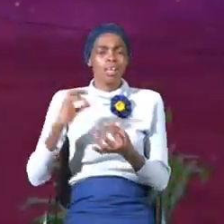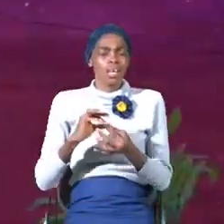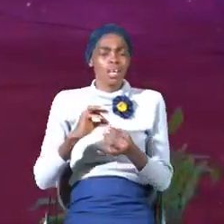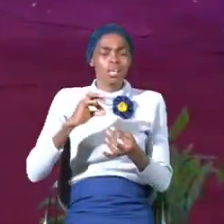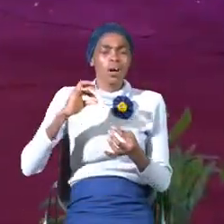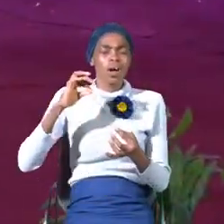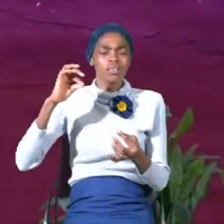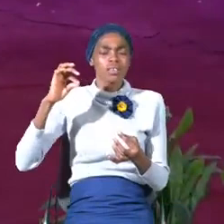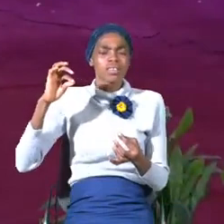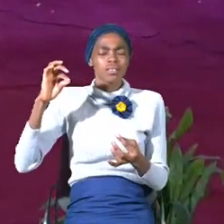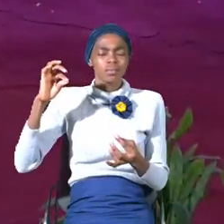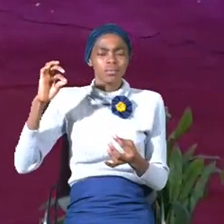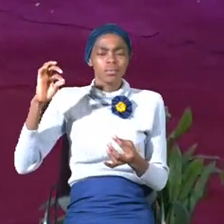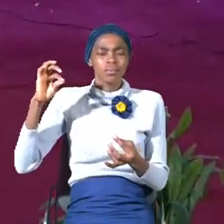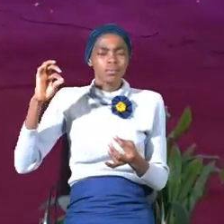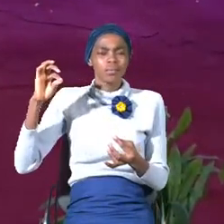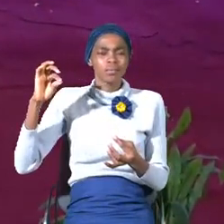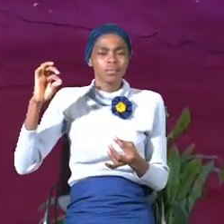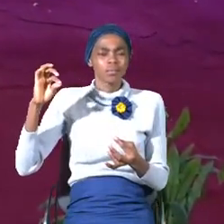Holy Ghost.